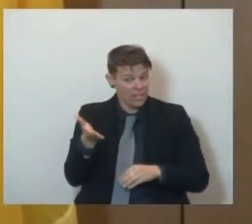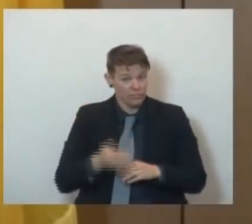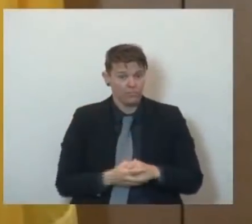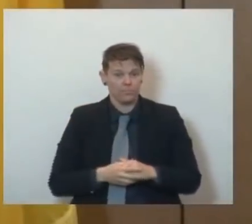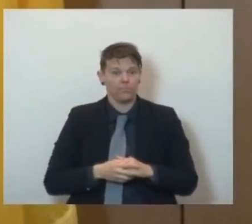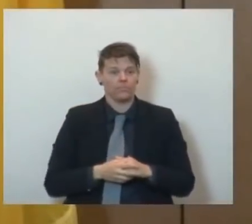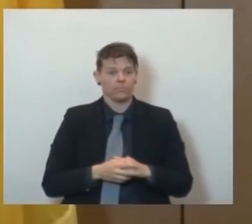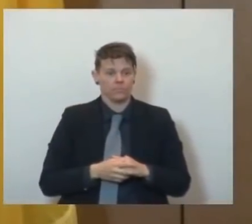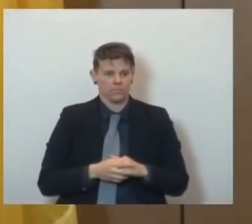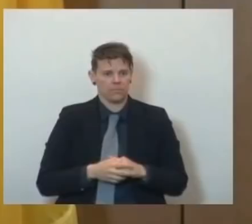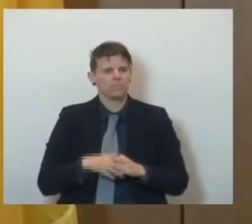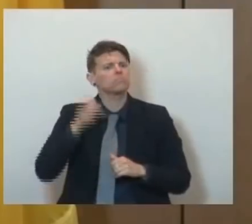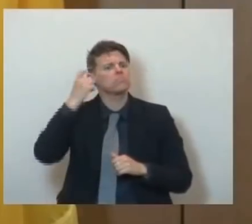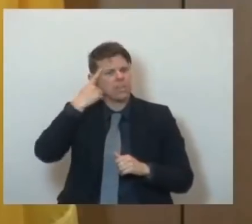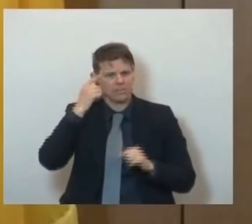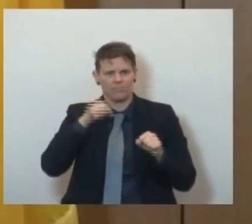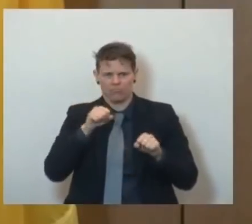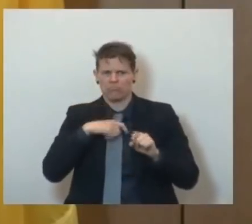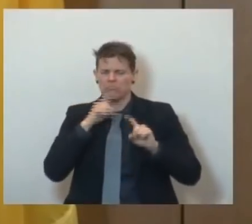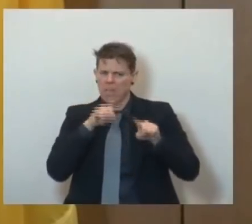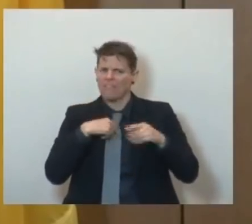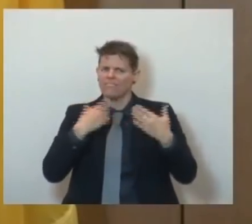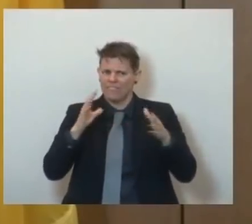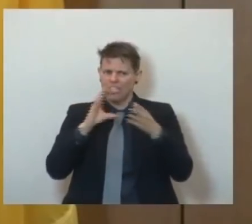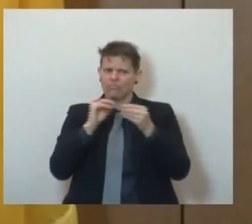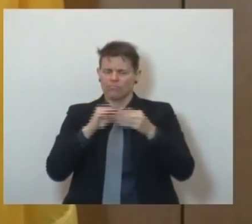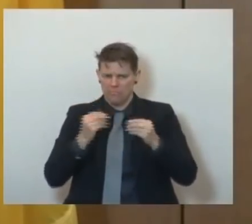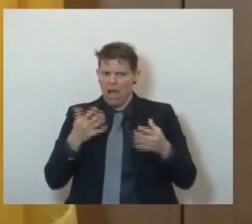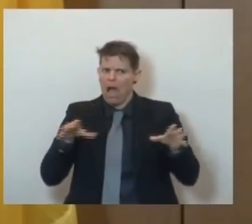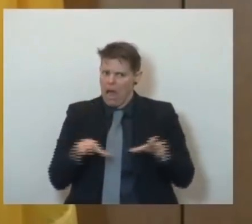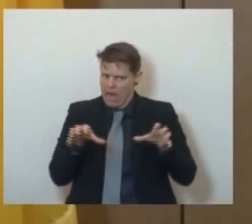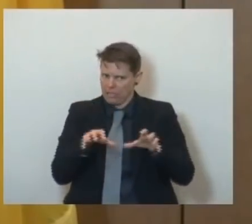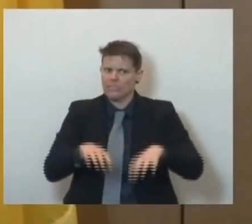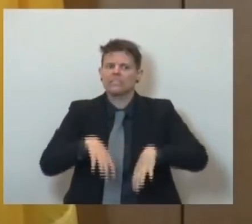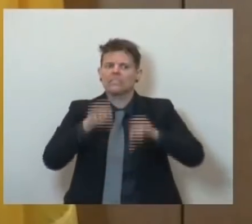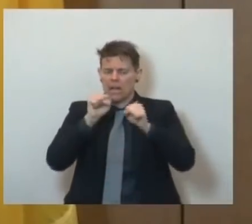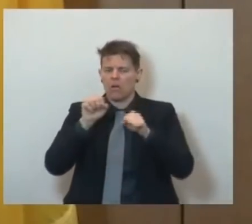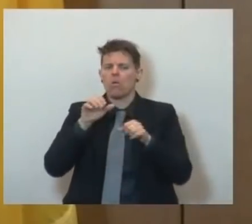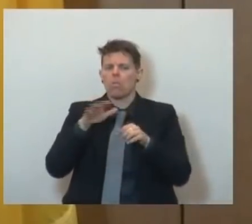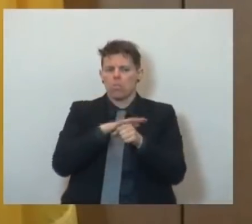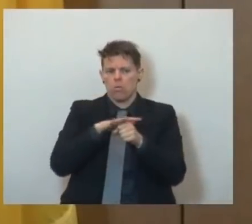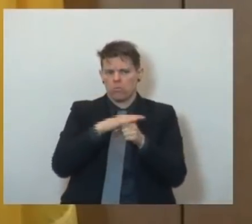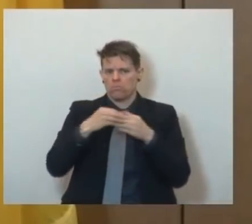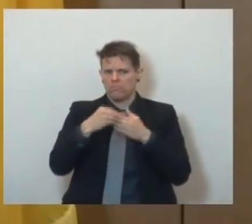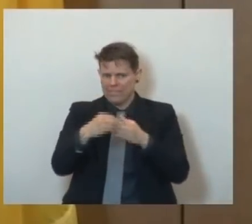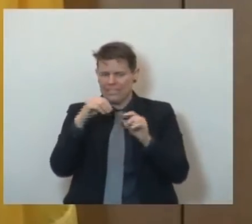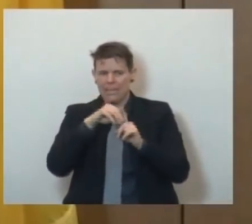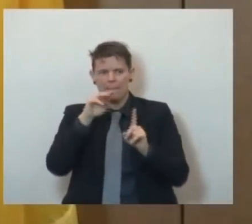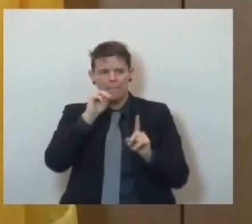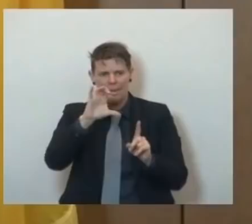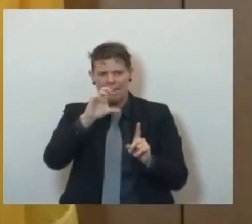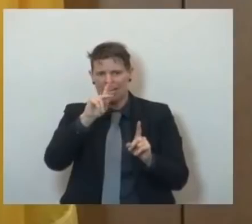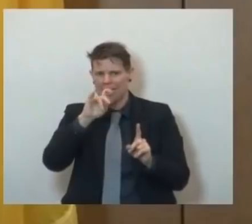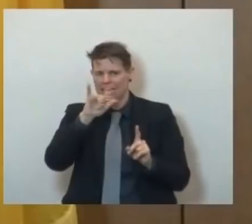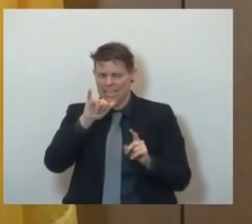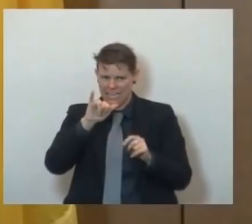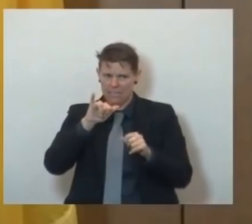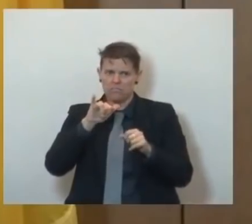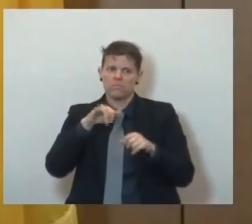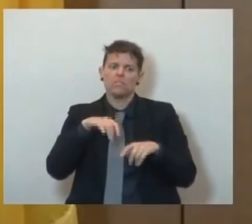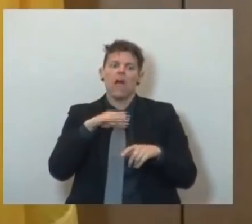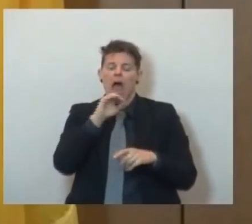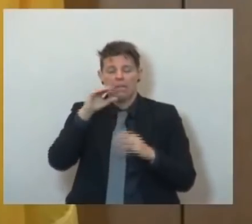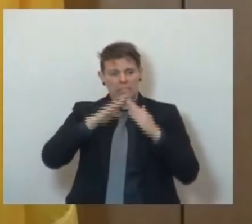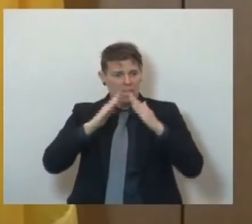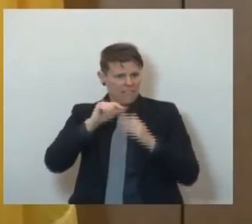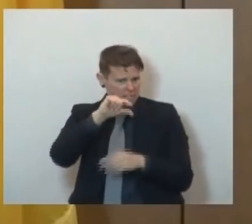I referenced that there was actions being taken by local leaders in McKinley County, specifically the city of Gallup.